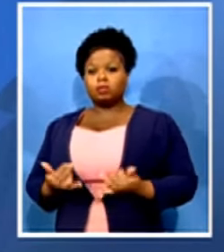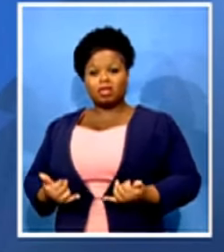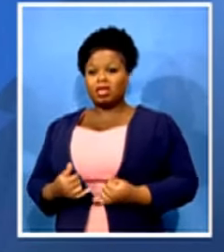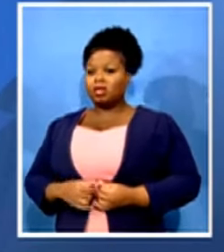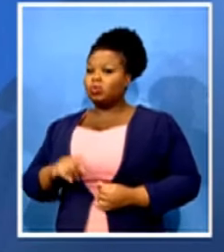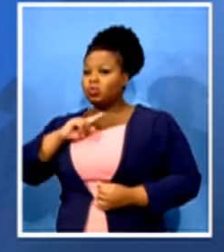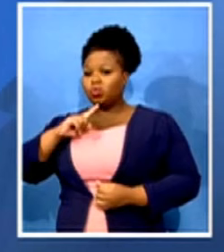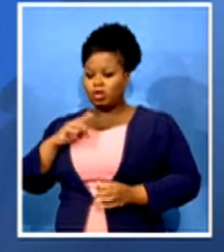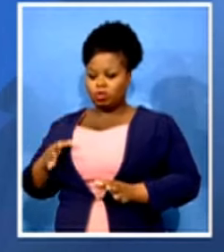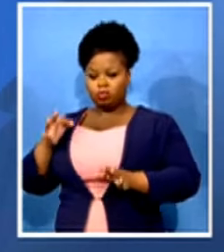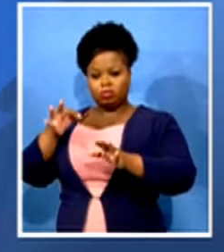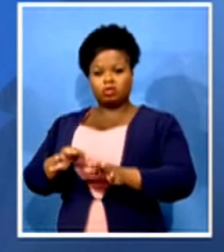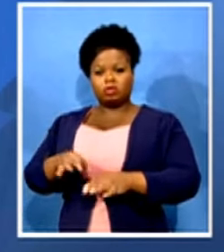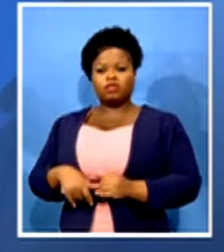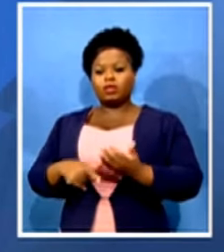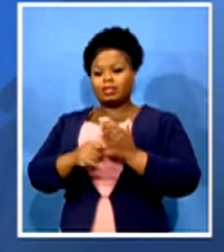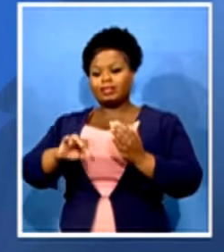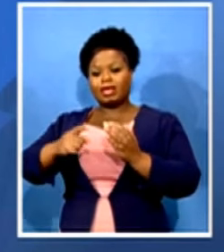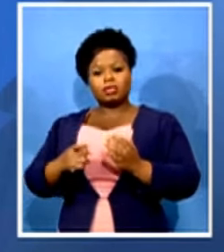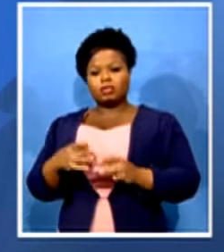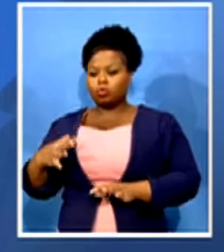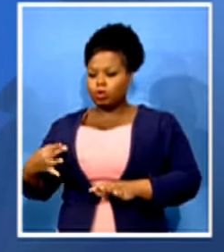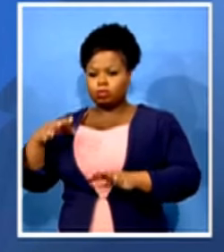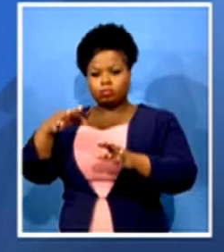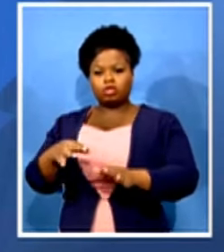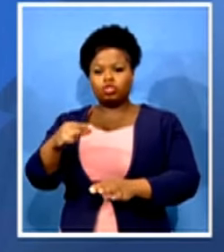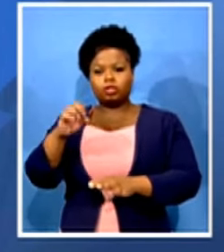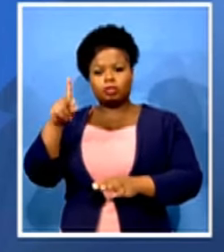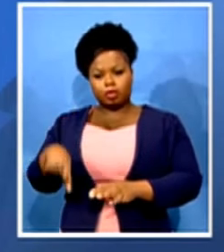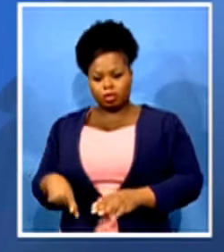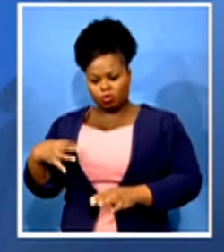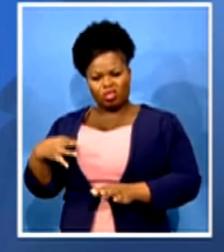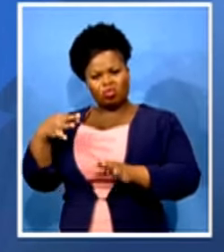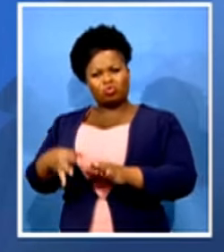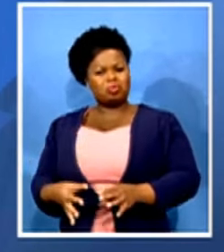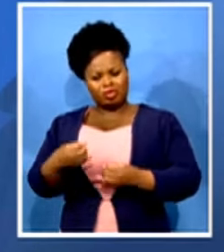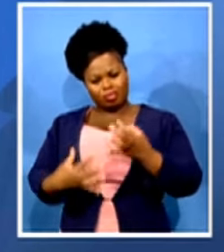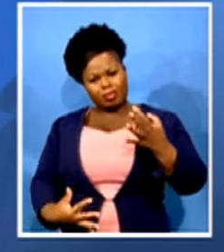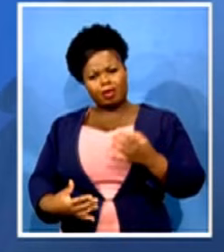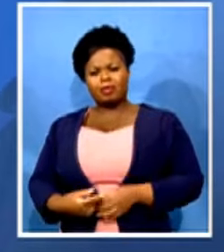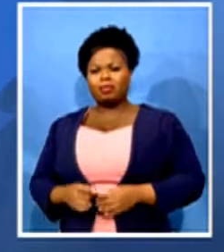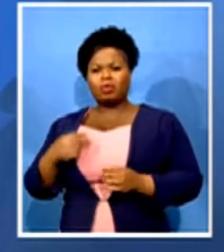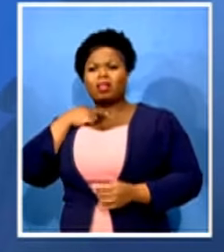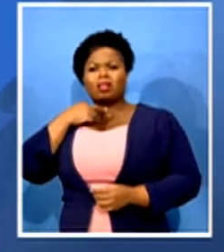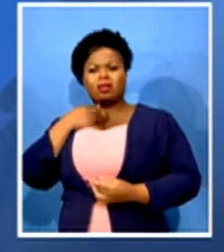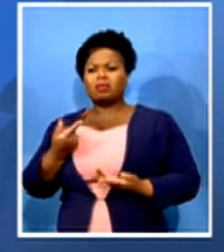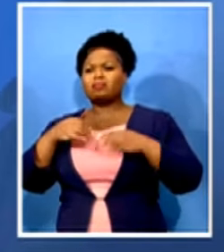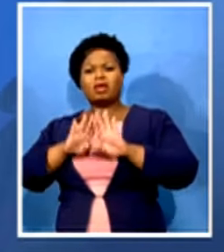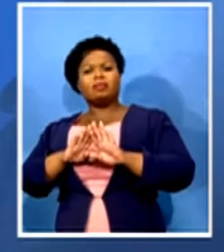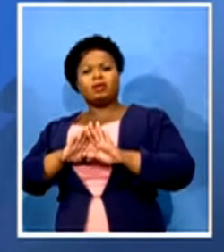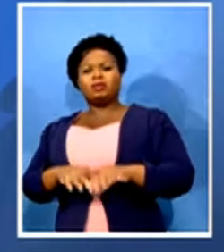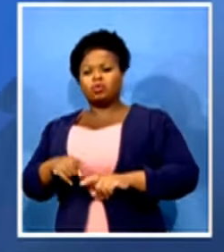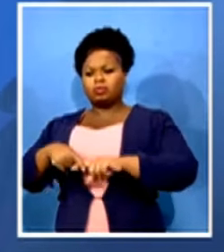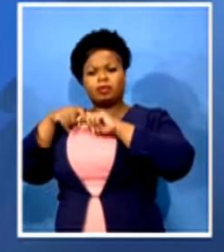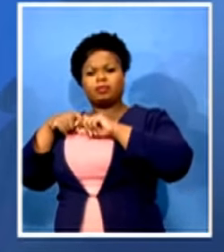We're major contributors to the GDP. And we can't keep culling jobs. We cannot keep allowing people, because they're vulnerable, to